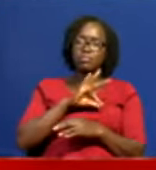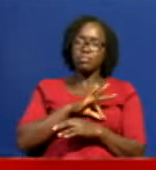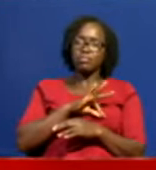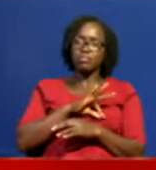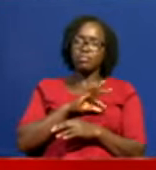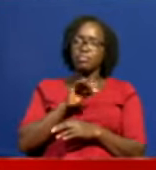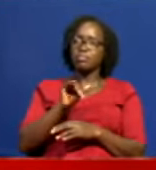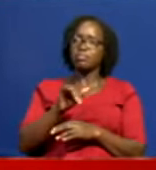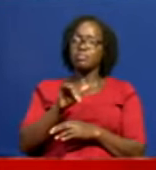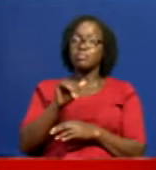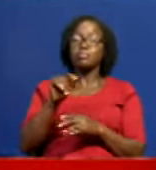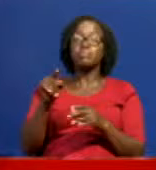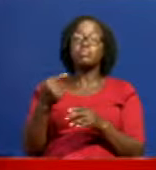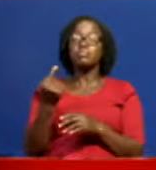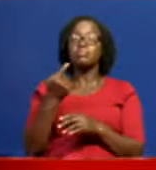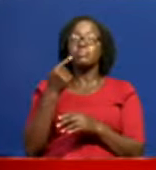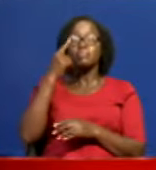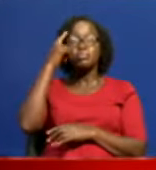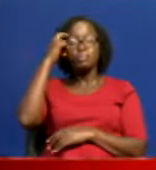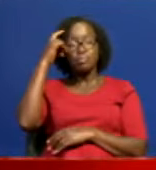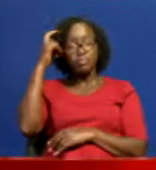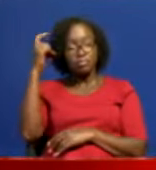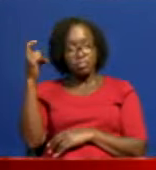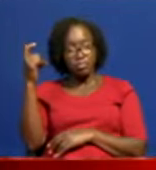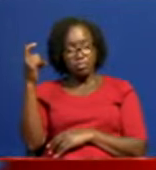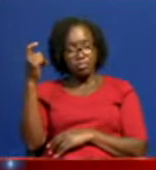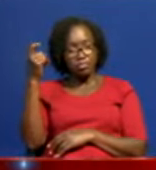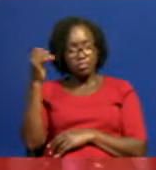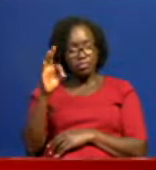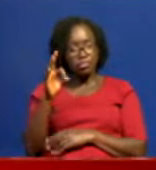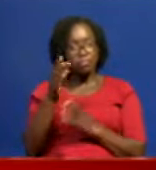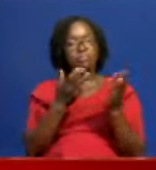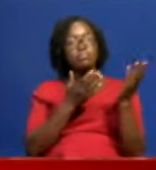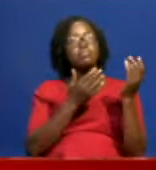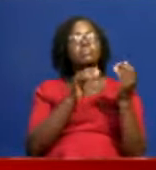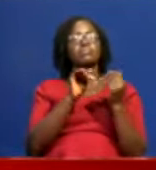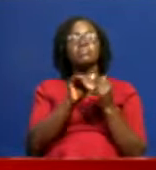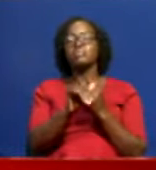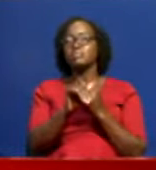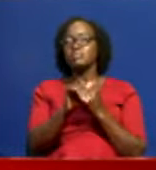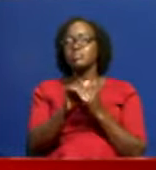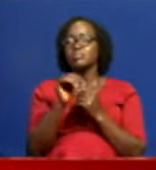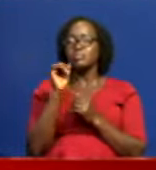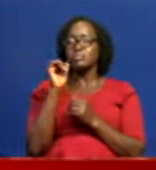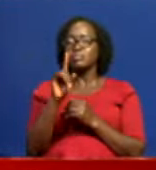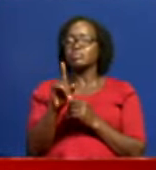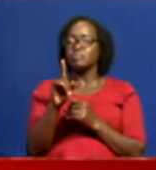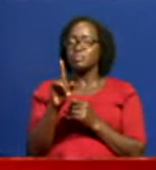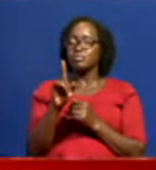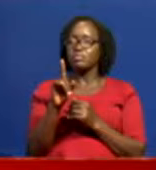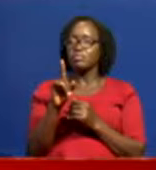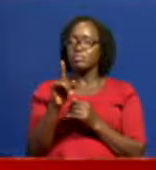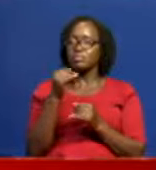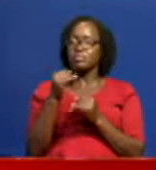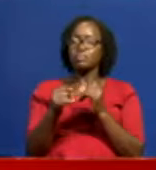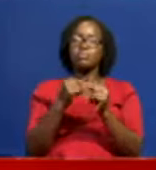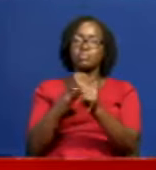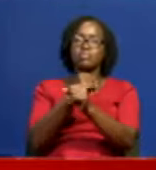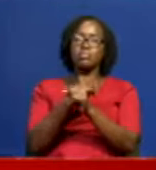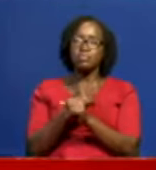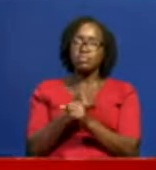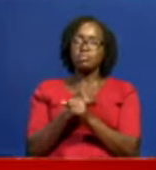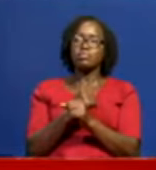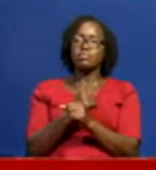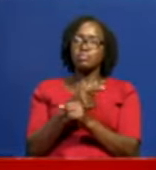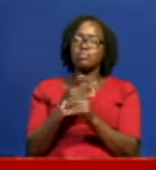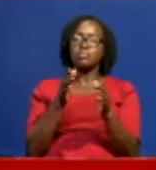that they can only dream of, in the expectation that we shall in turn safeguard